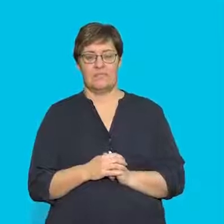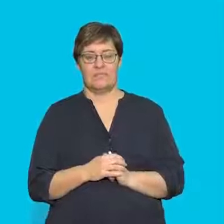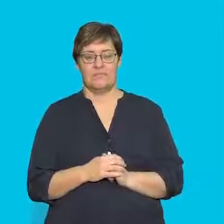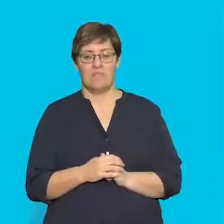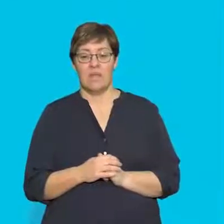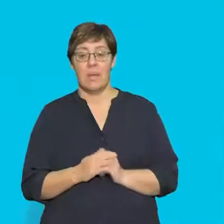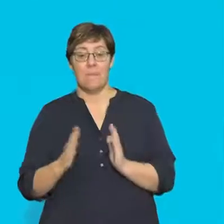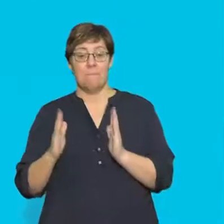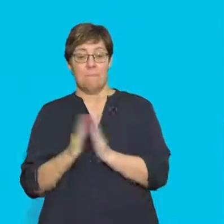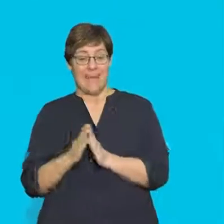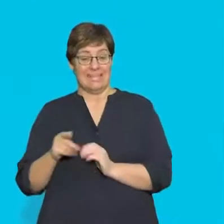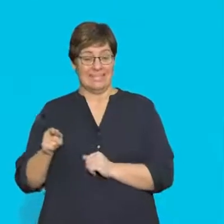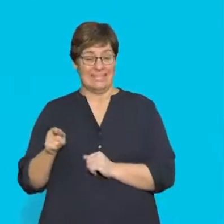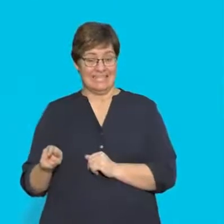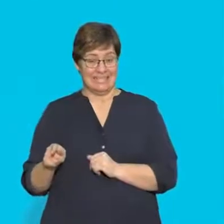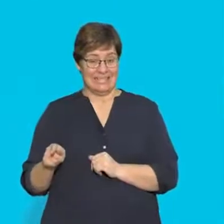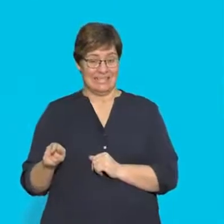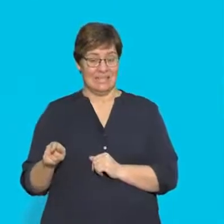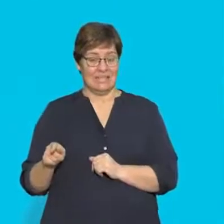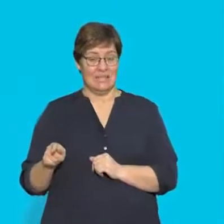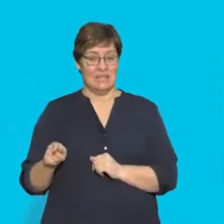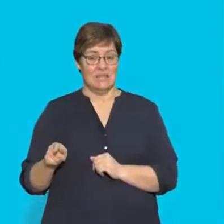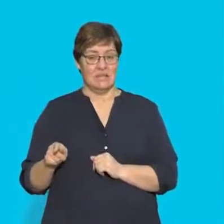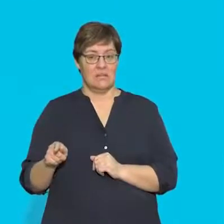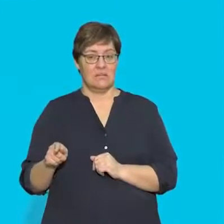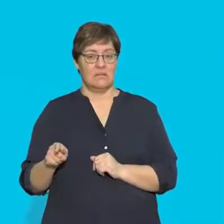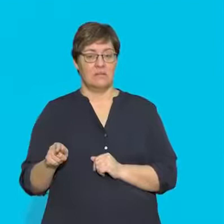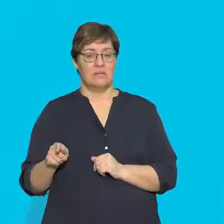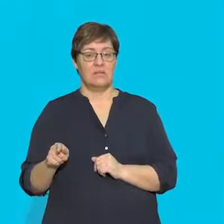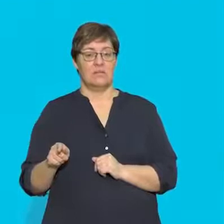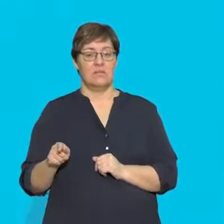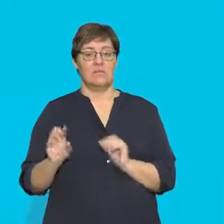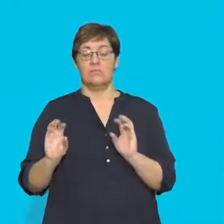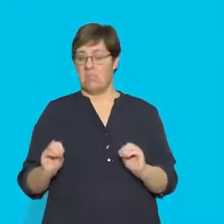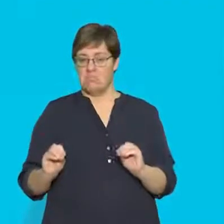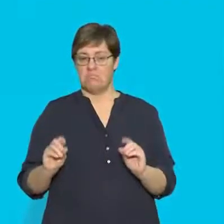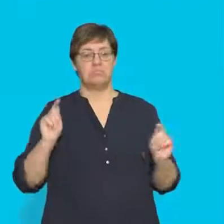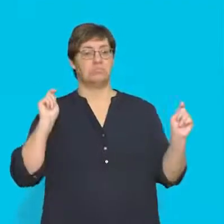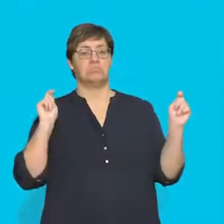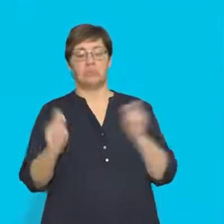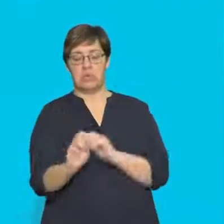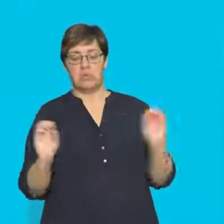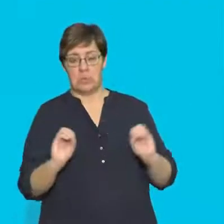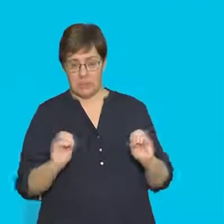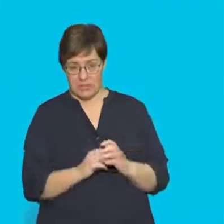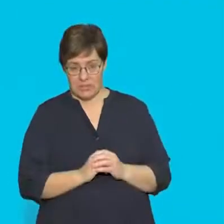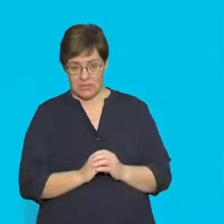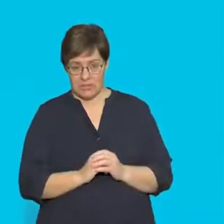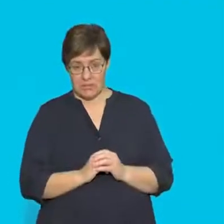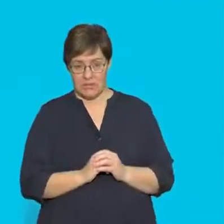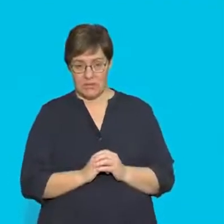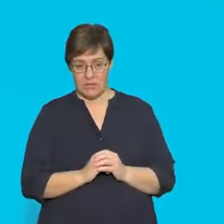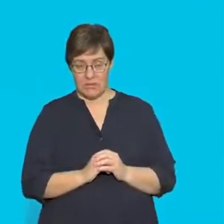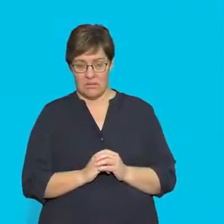magnet is stopped, there's no change in magnetic field. There's no change in